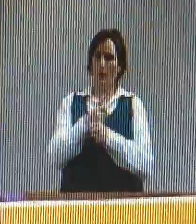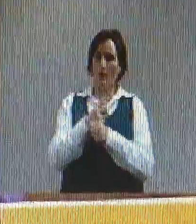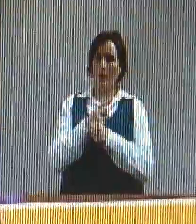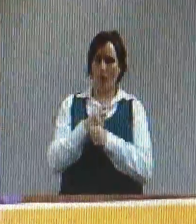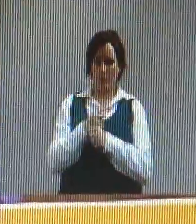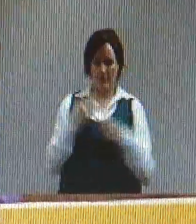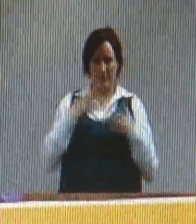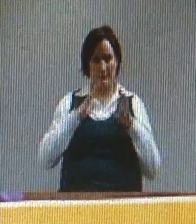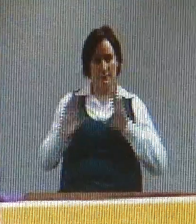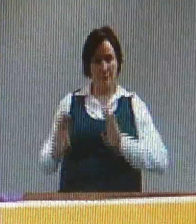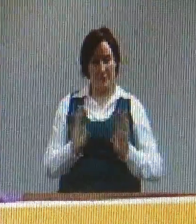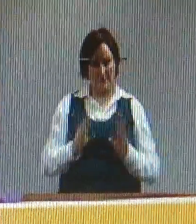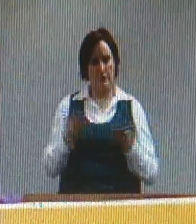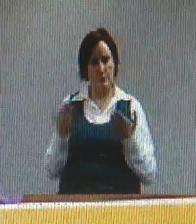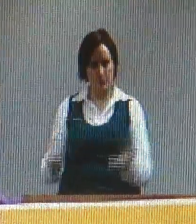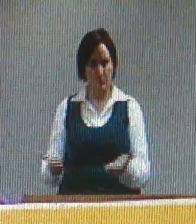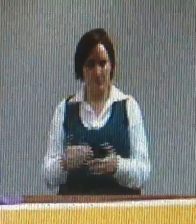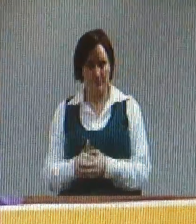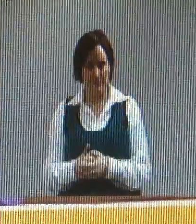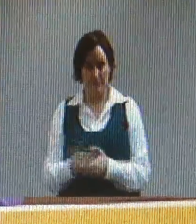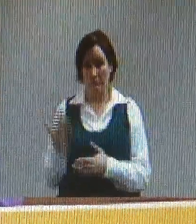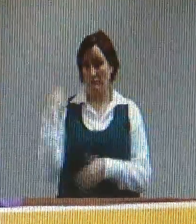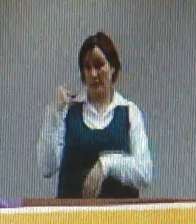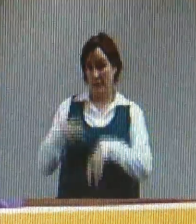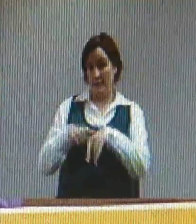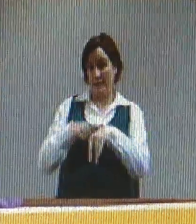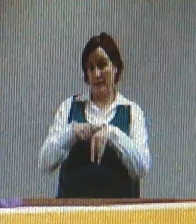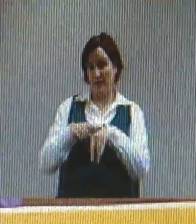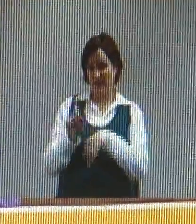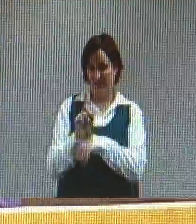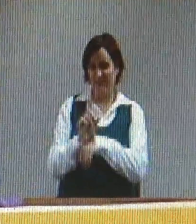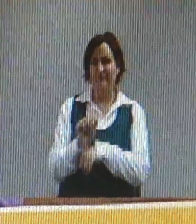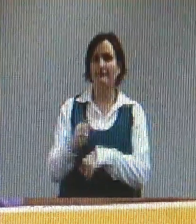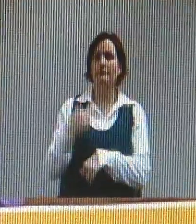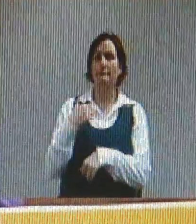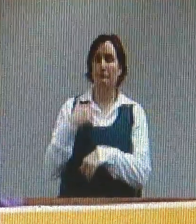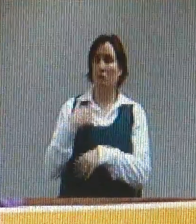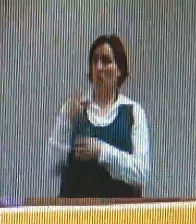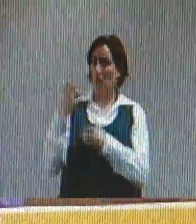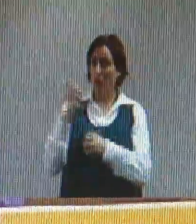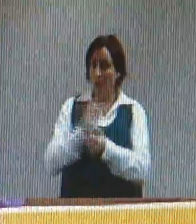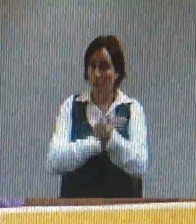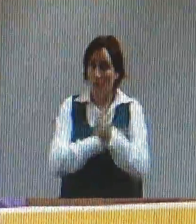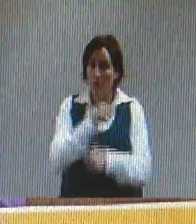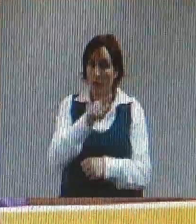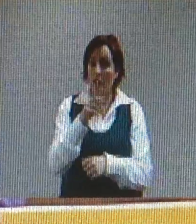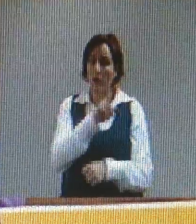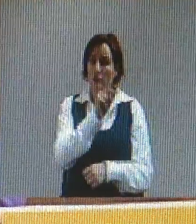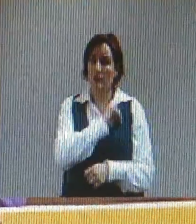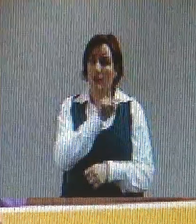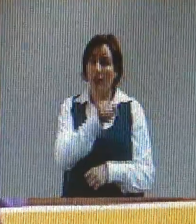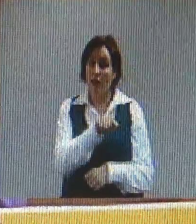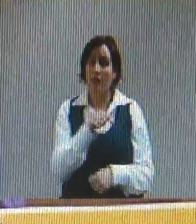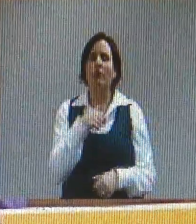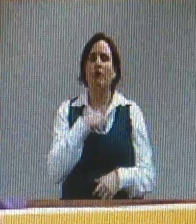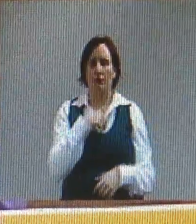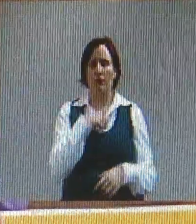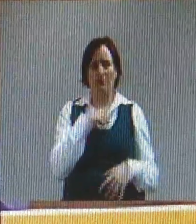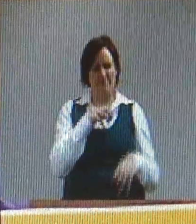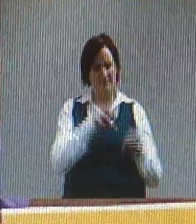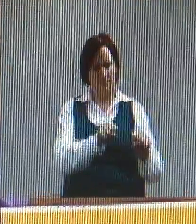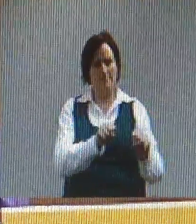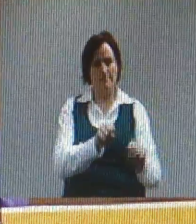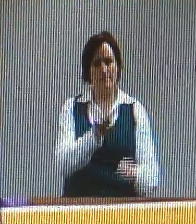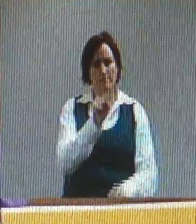apartheid, as soon as we had limited legislative powers in KwaZulu, I tackled the Code of